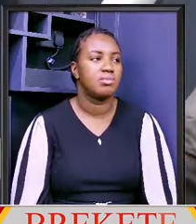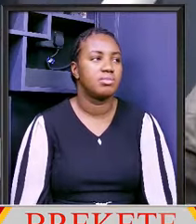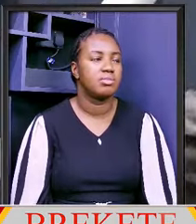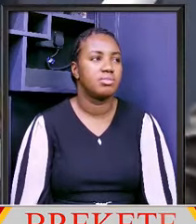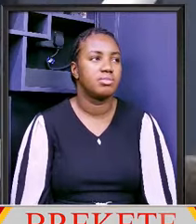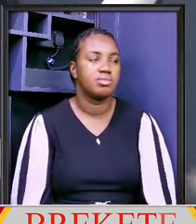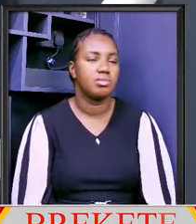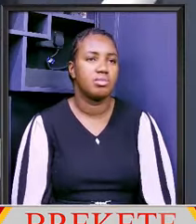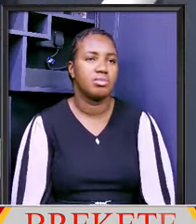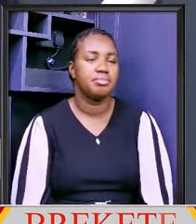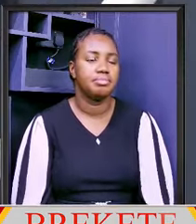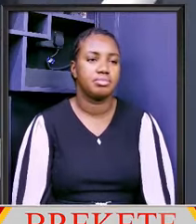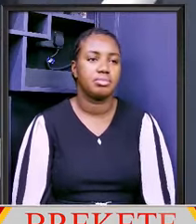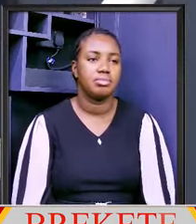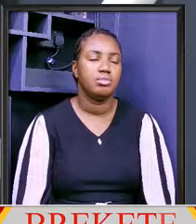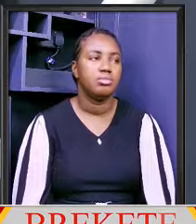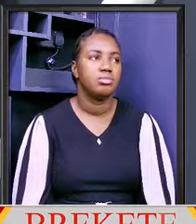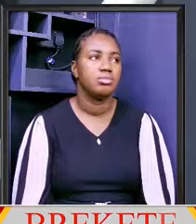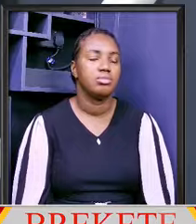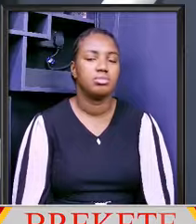Okay, thank you, my dear.